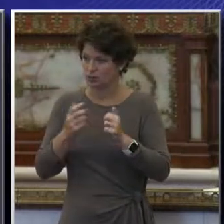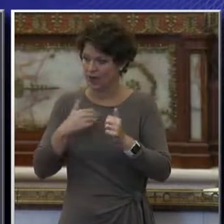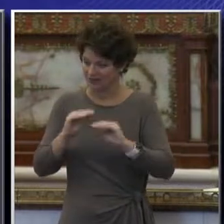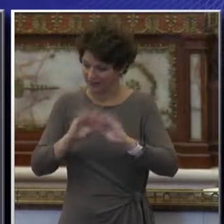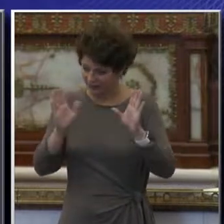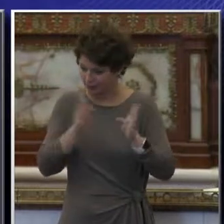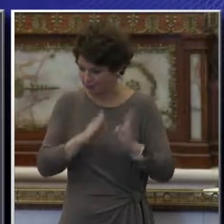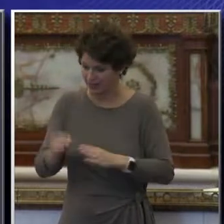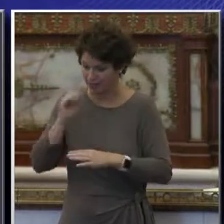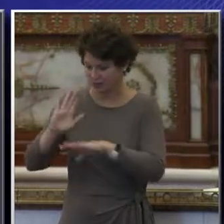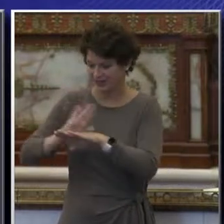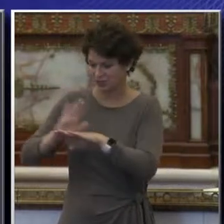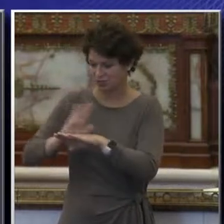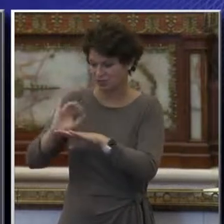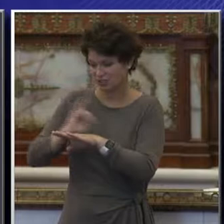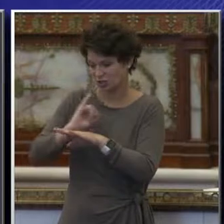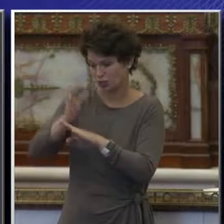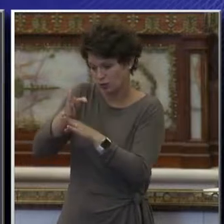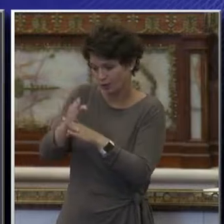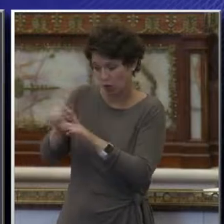the industrial park,